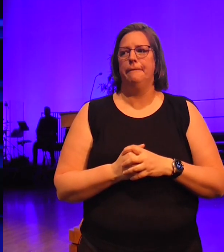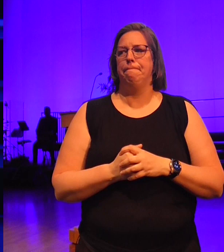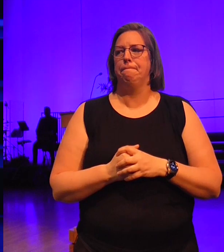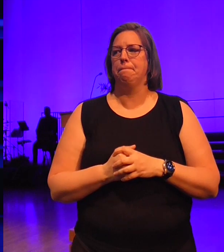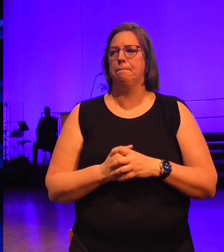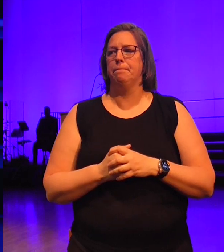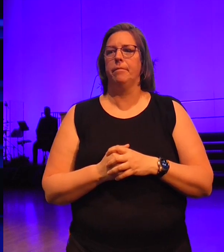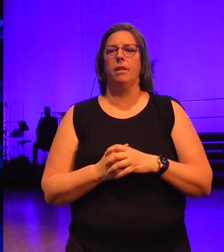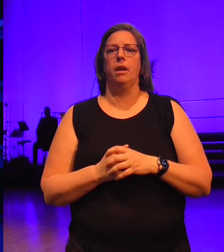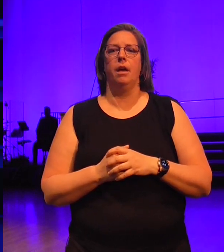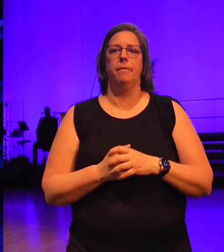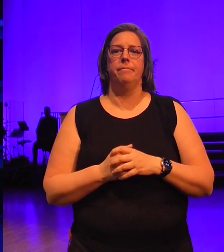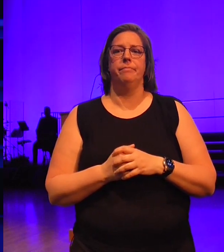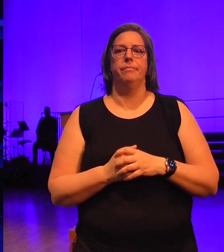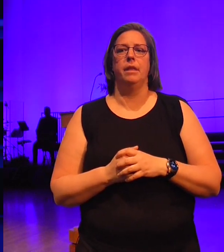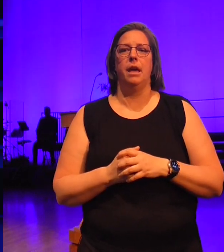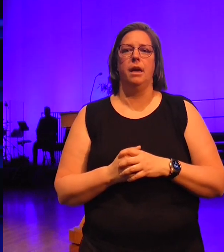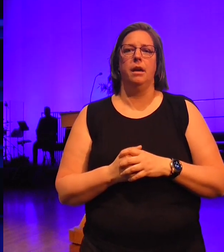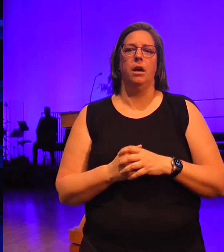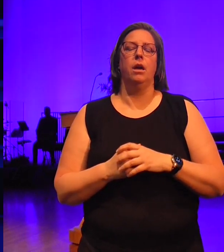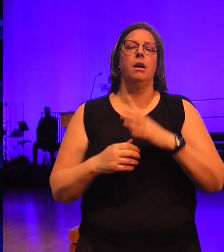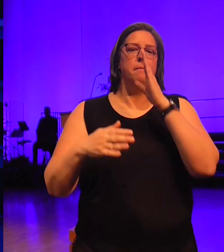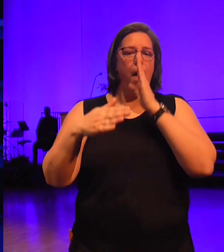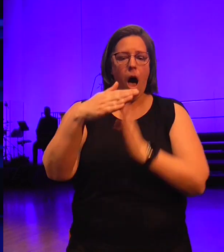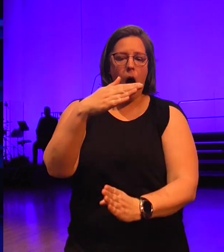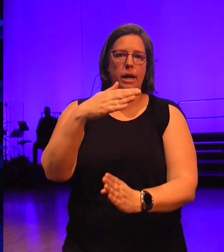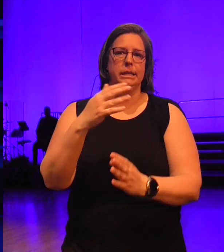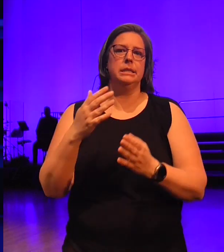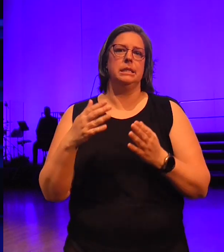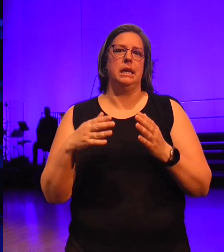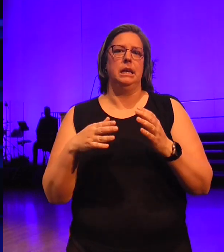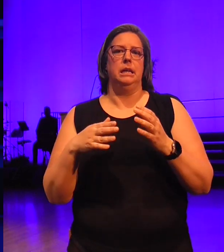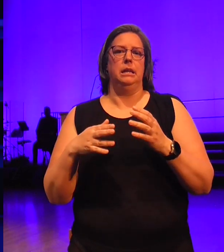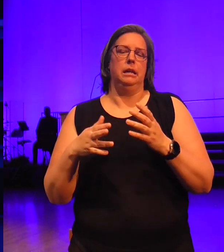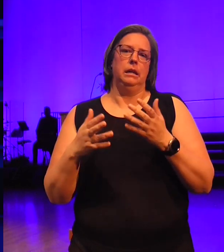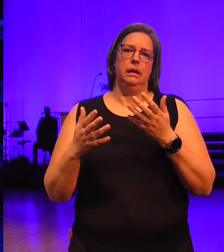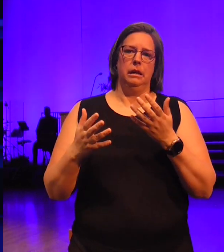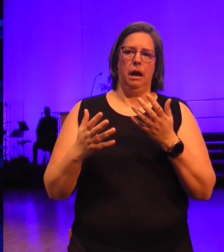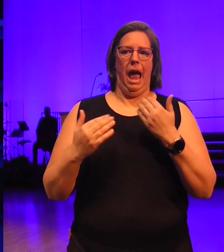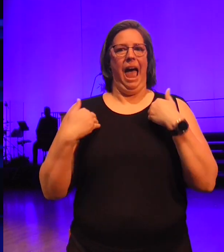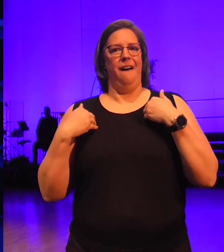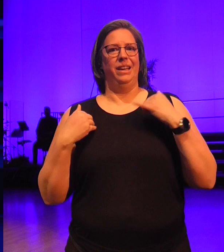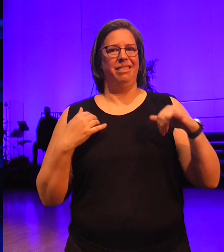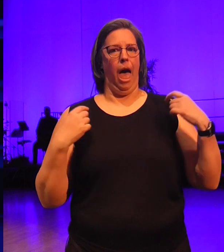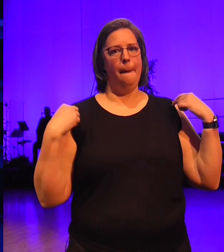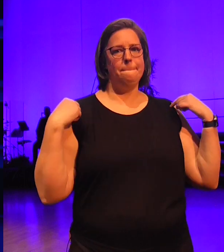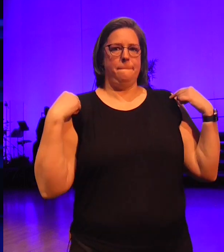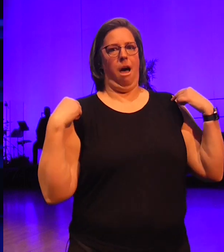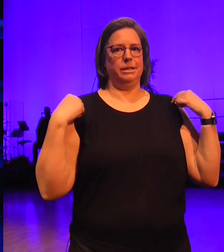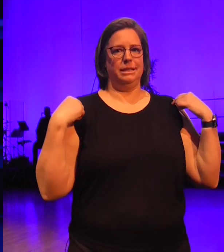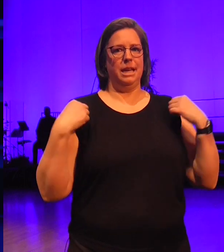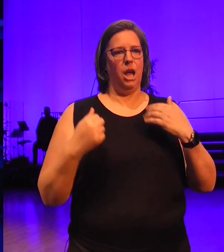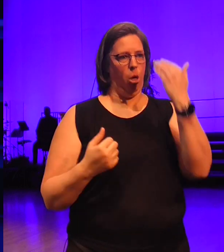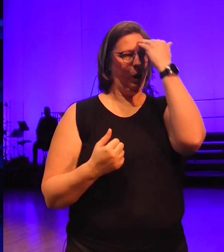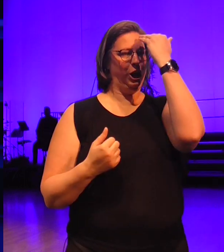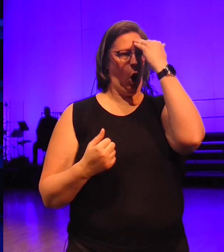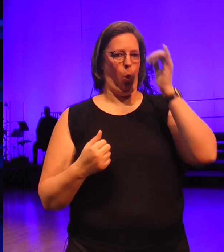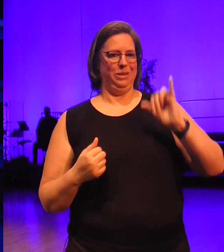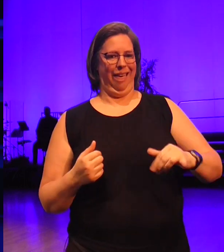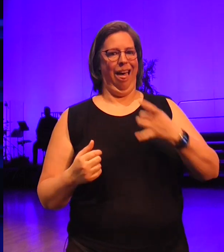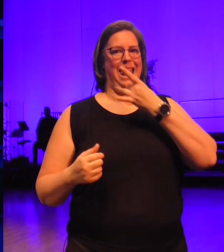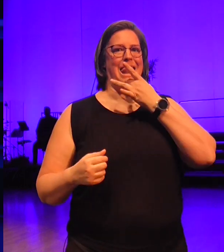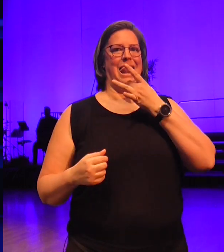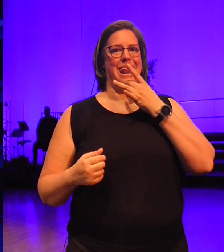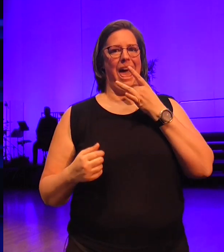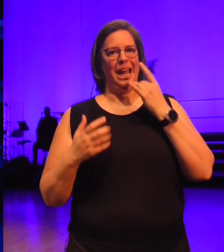of modesty and practicing humility, and of having that moxie that always knows that light within us is greater than any